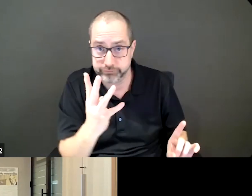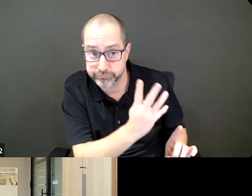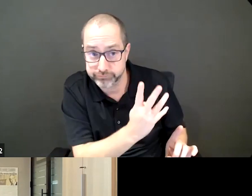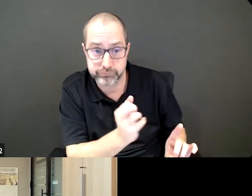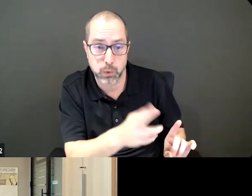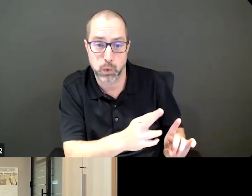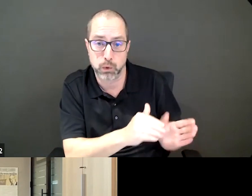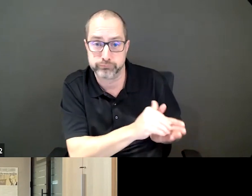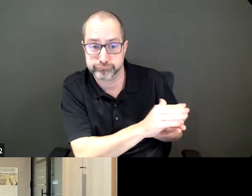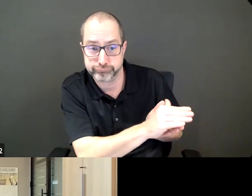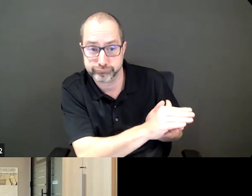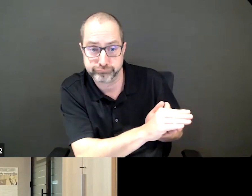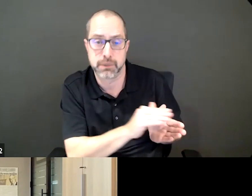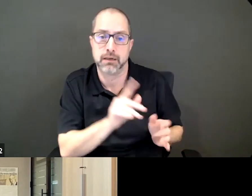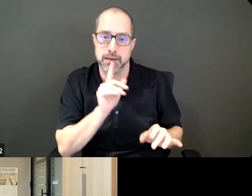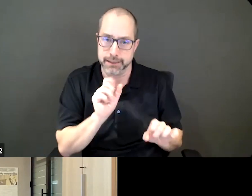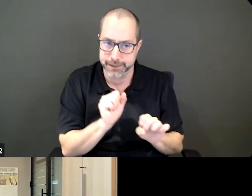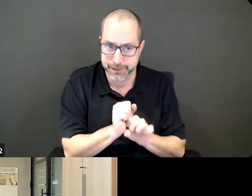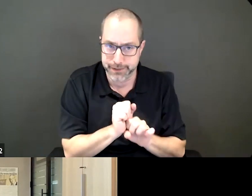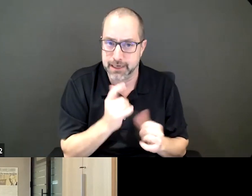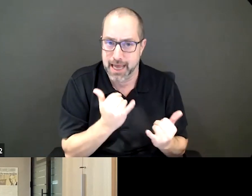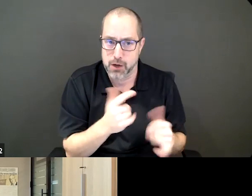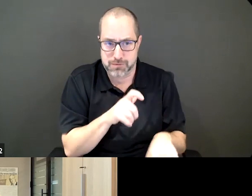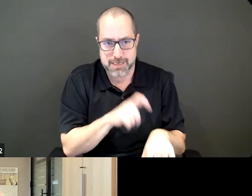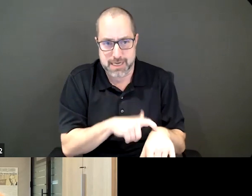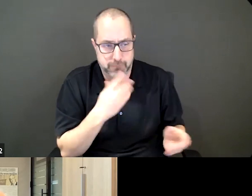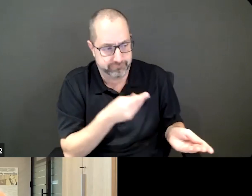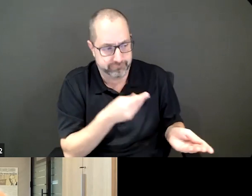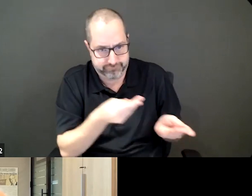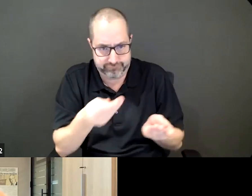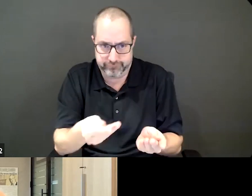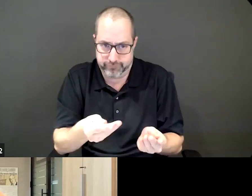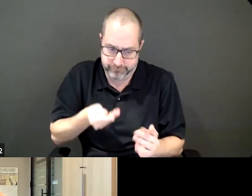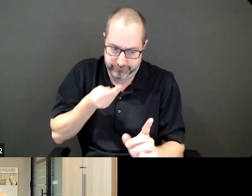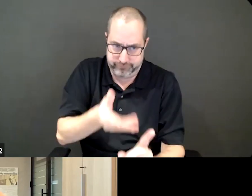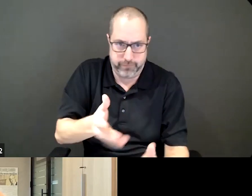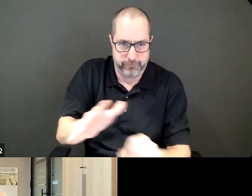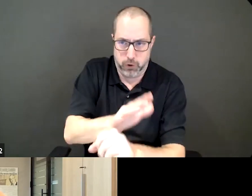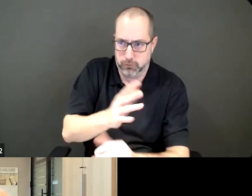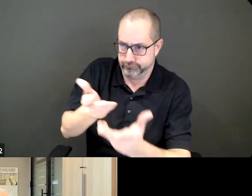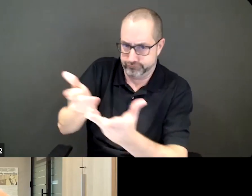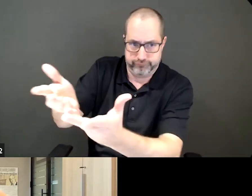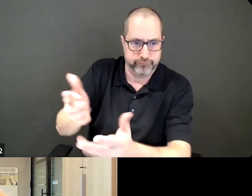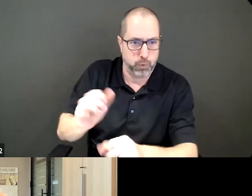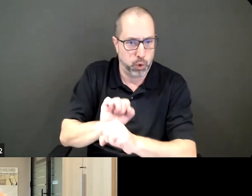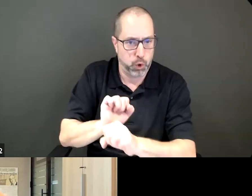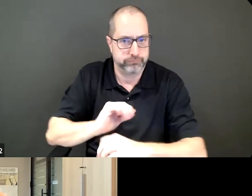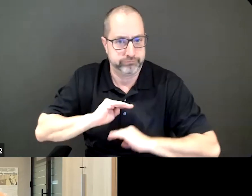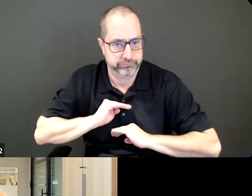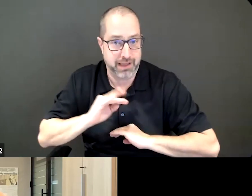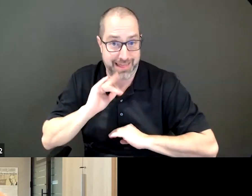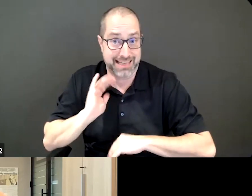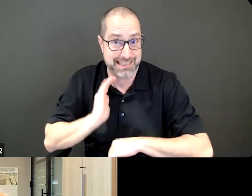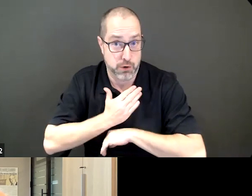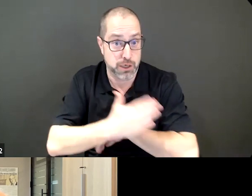crack to achieve their full potential and to help us to build this country. And if anything comes out of the discussion that we